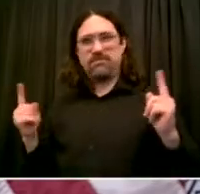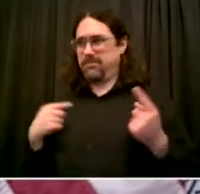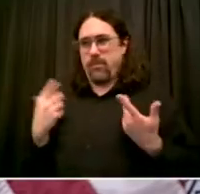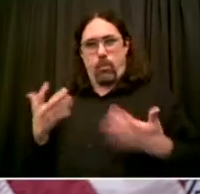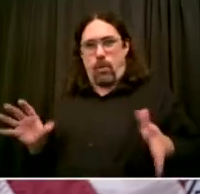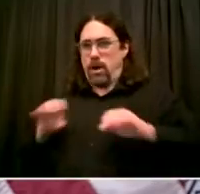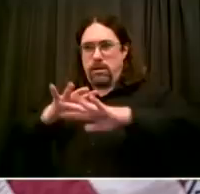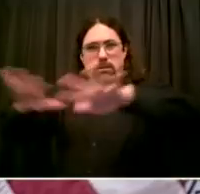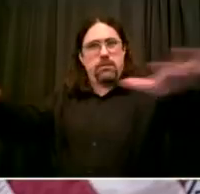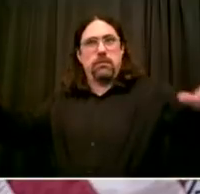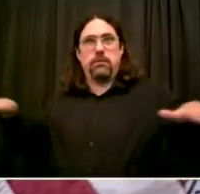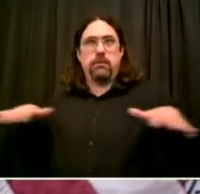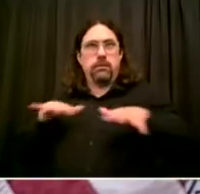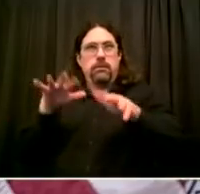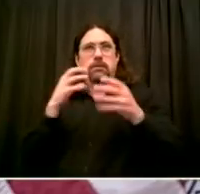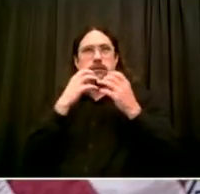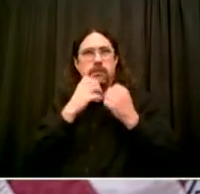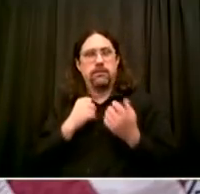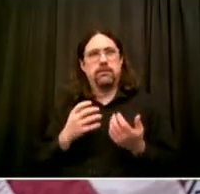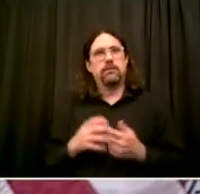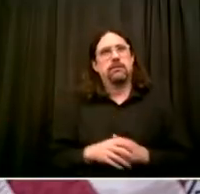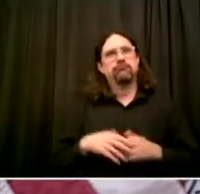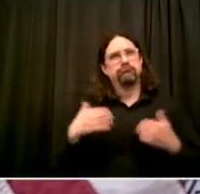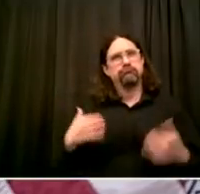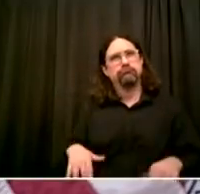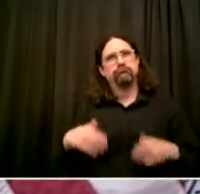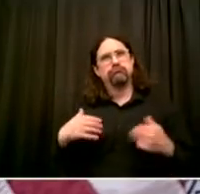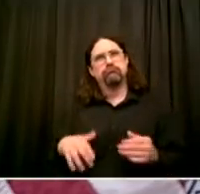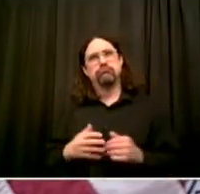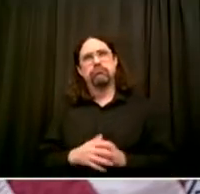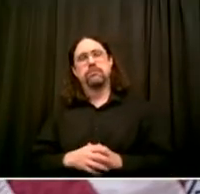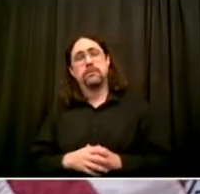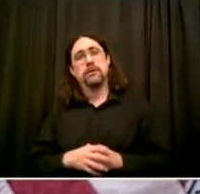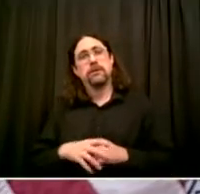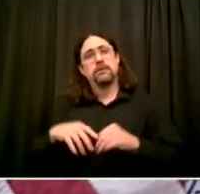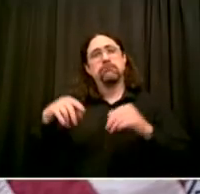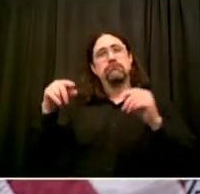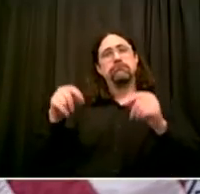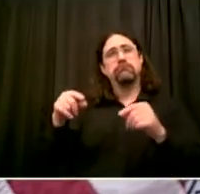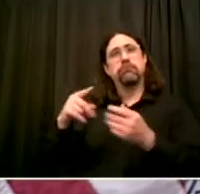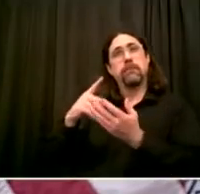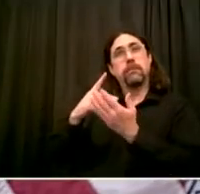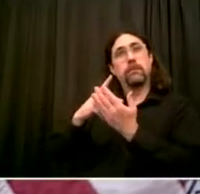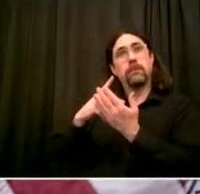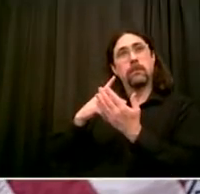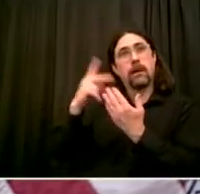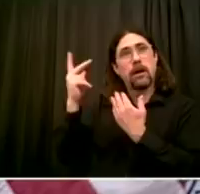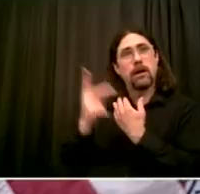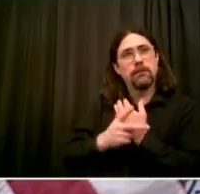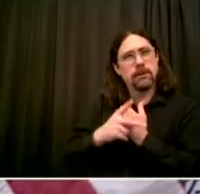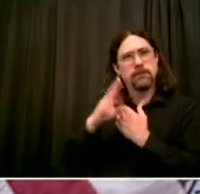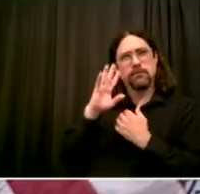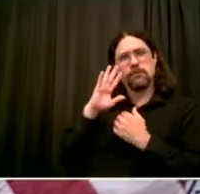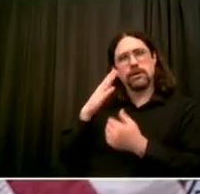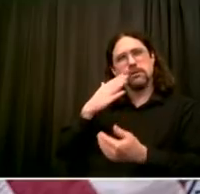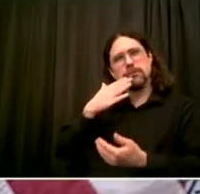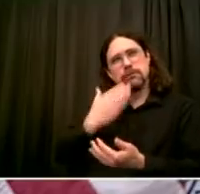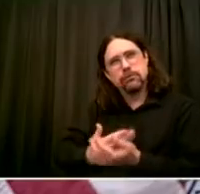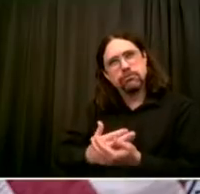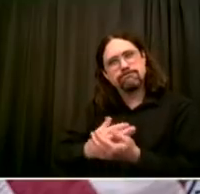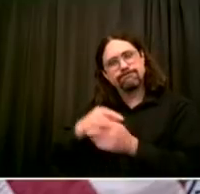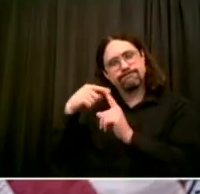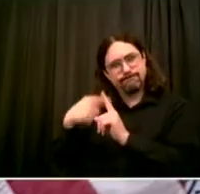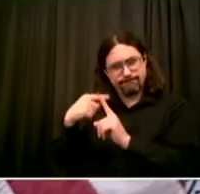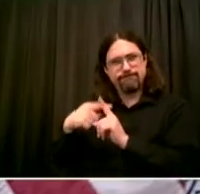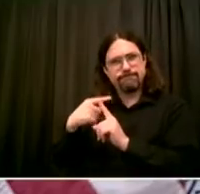for free, so that folks are comfortable if they have to isolate at home or if they need to go to a hotel. So